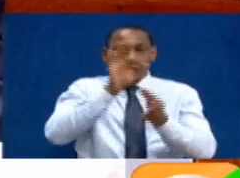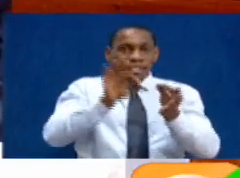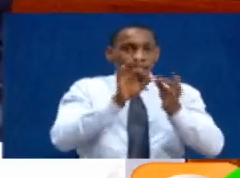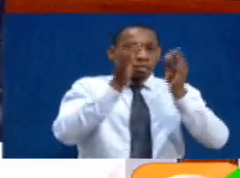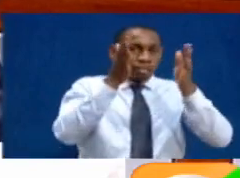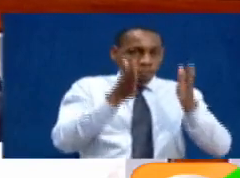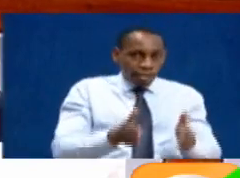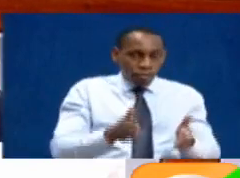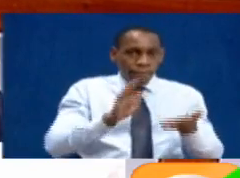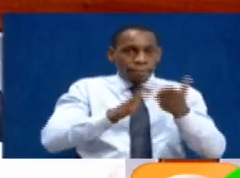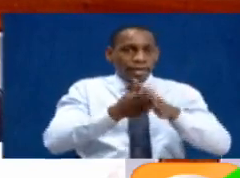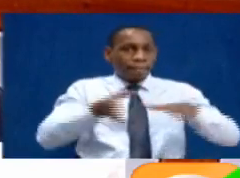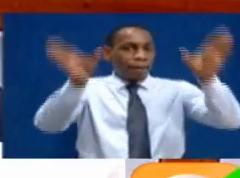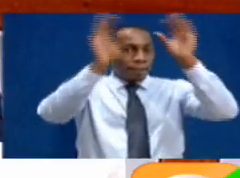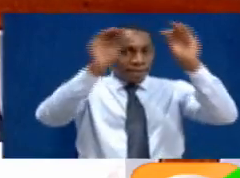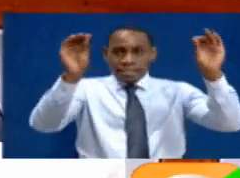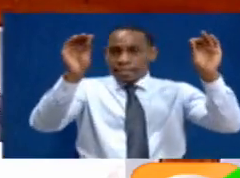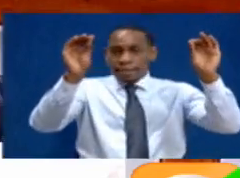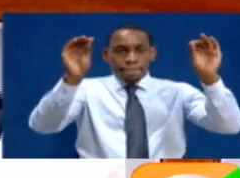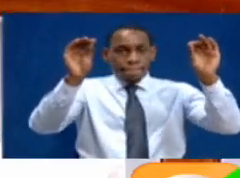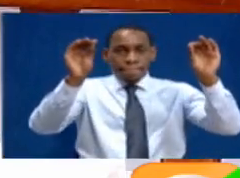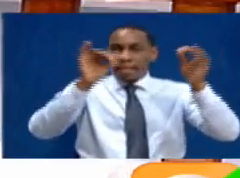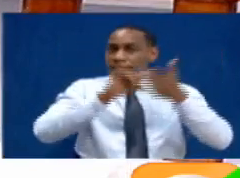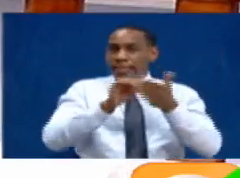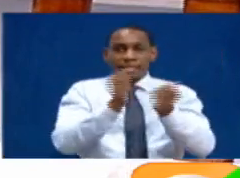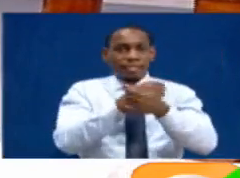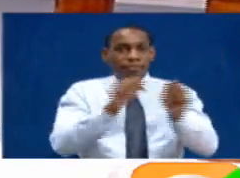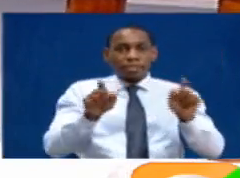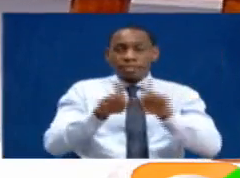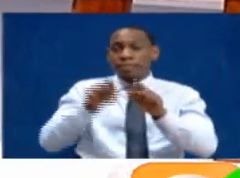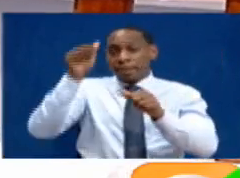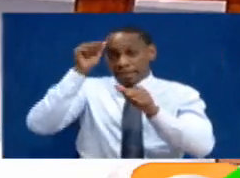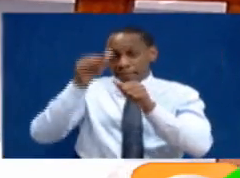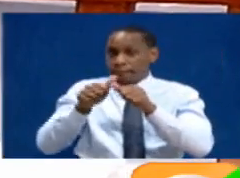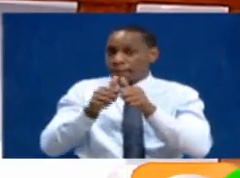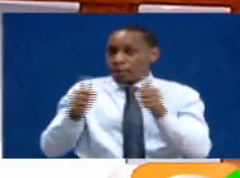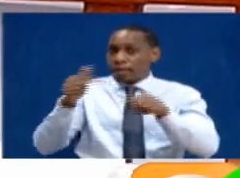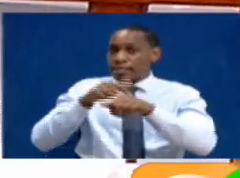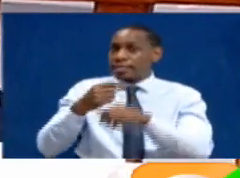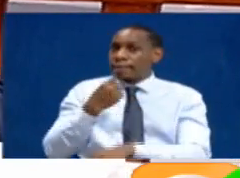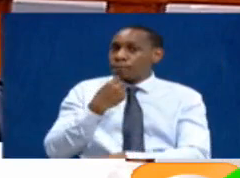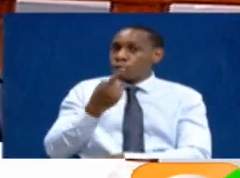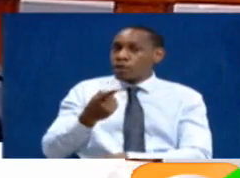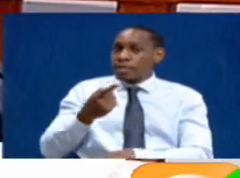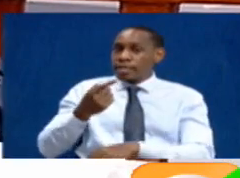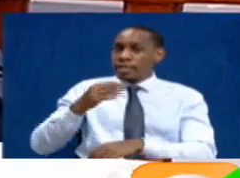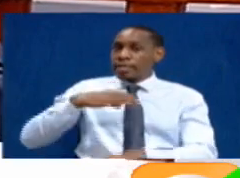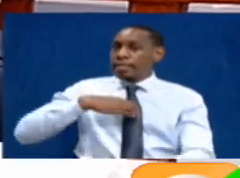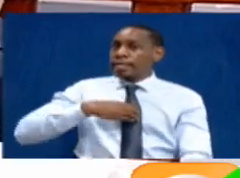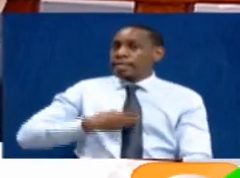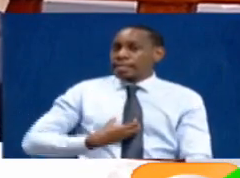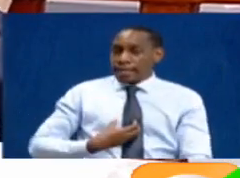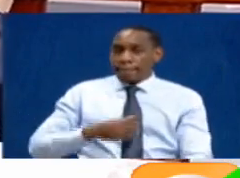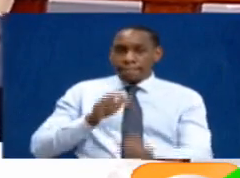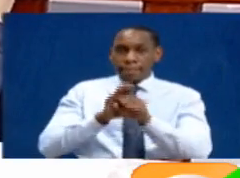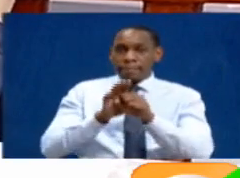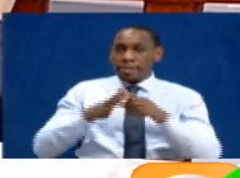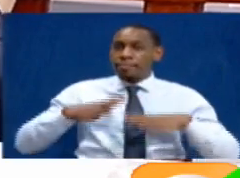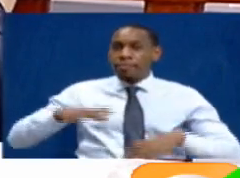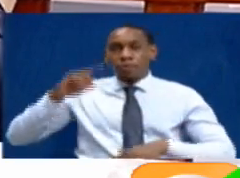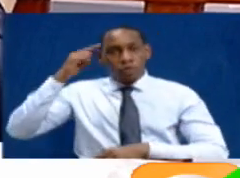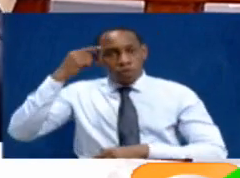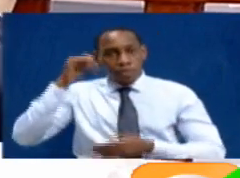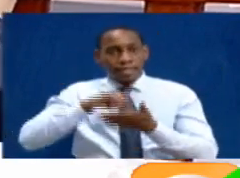is going to be a president, that's because you can remember very well when Moi was retiring, so many people